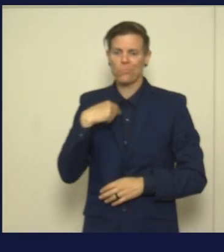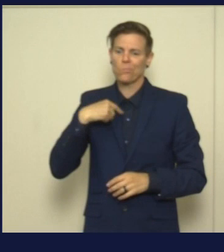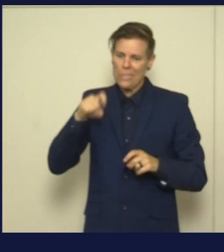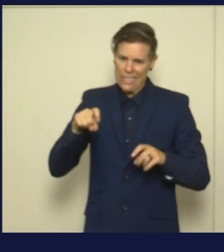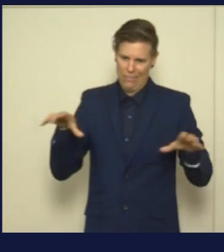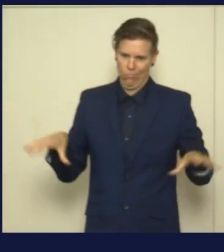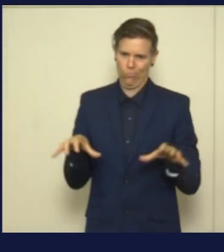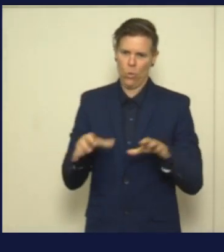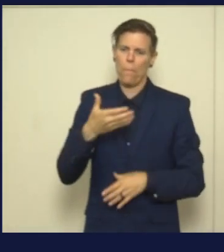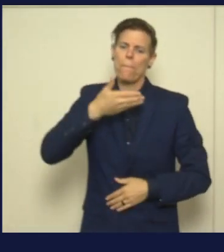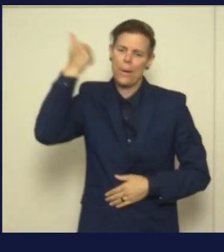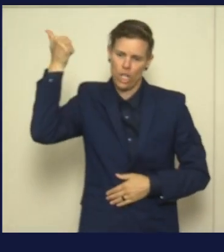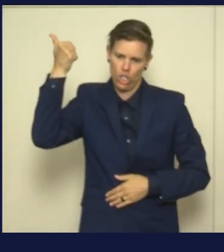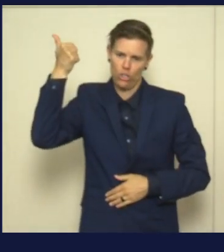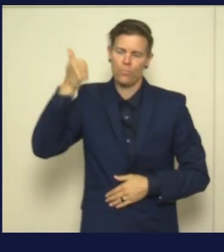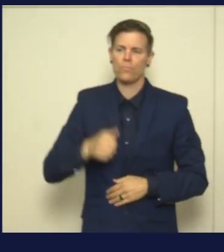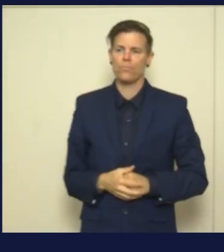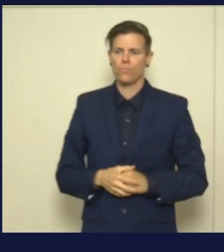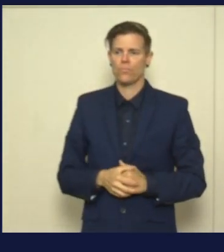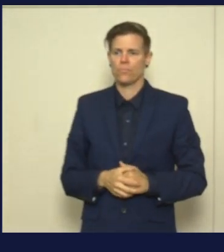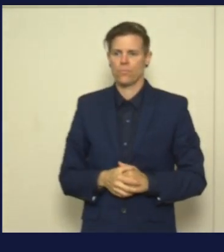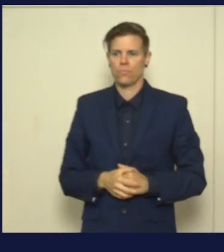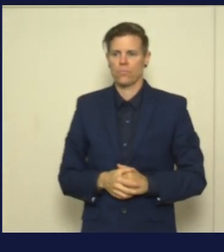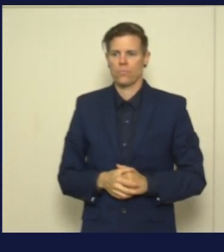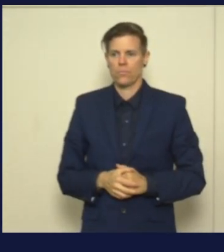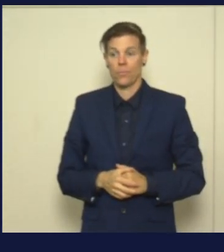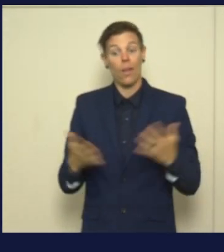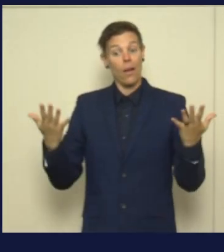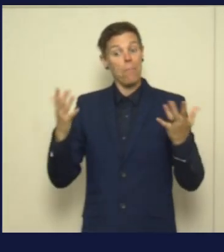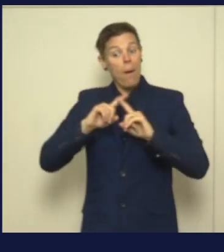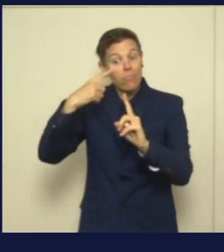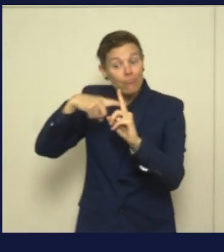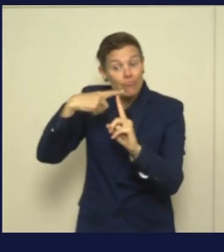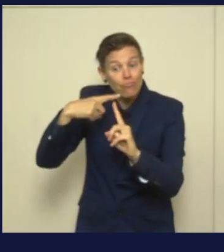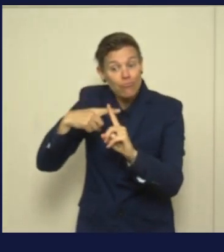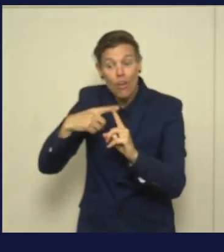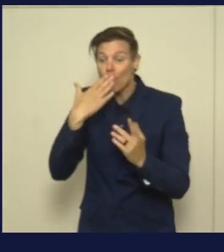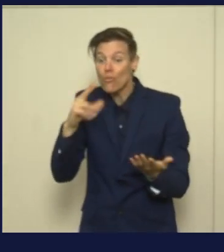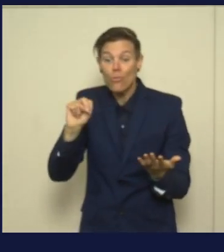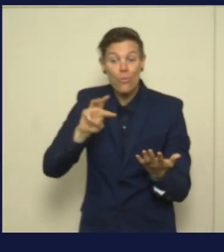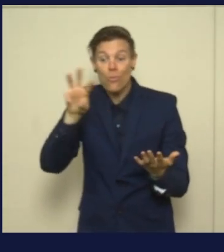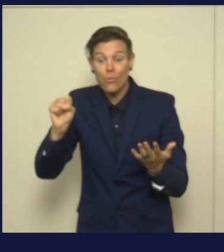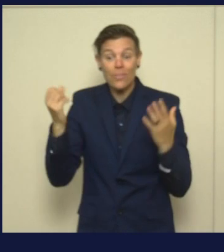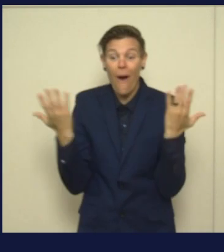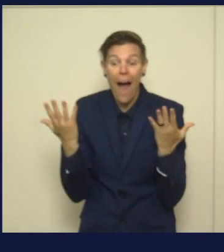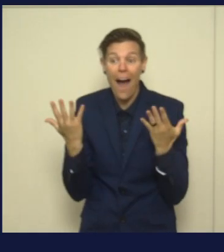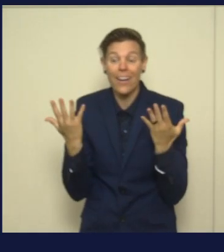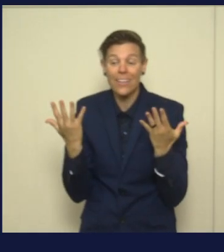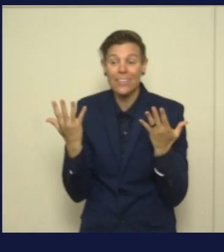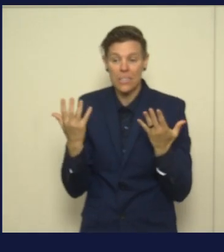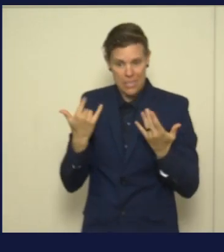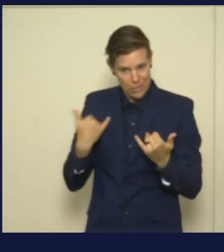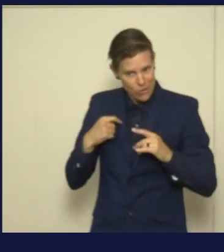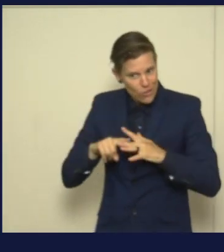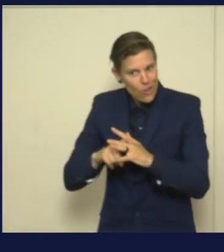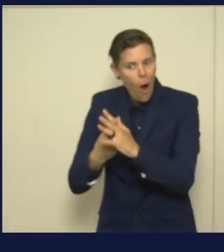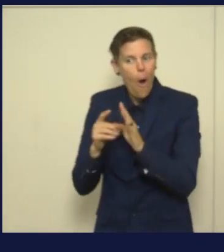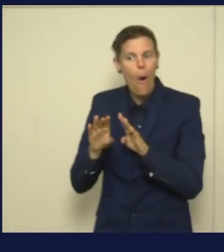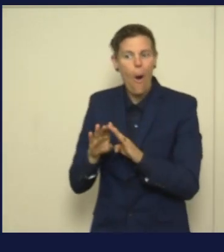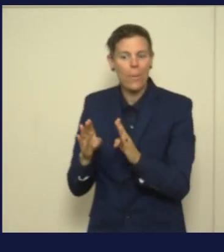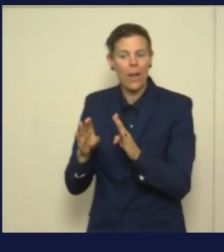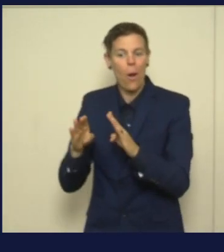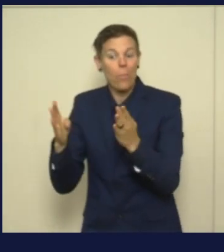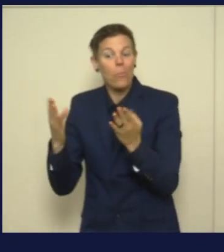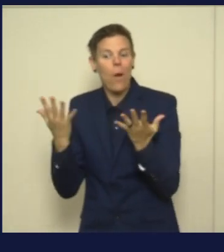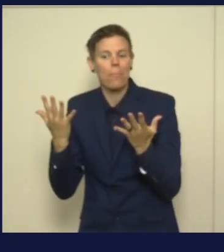Good news. We are seeing a successful re-entry into public schools. We've been doing that since the day after Labor